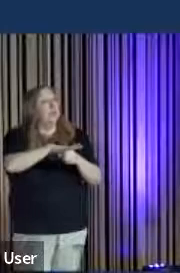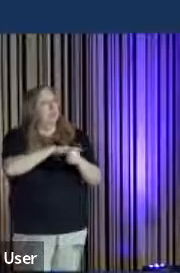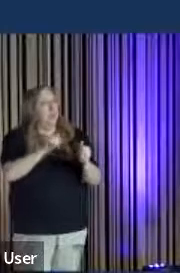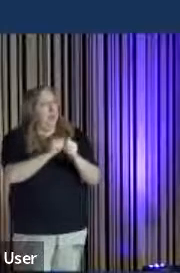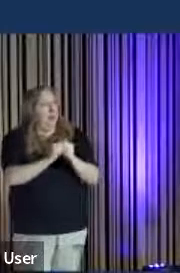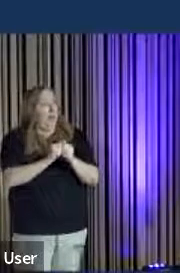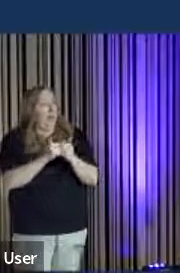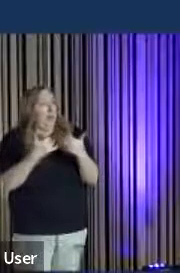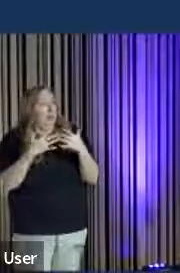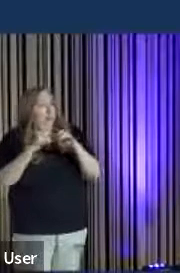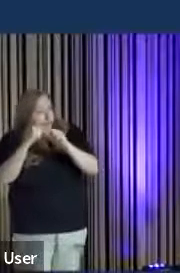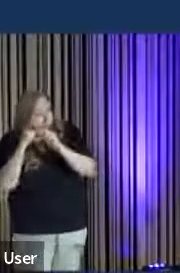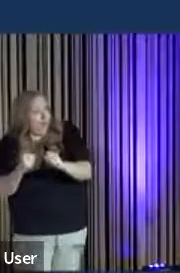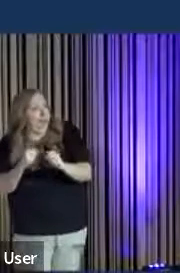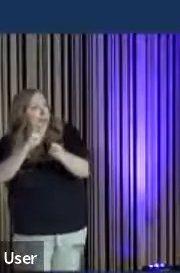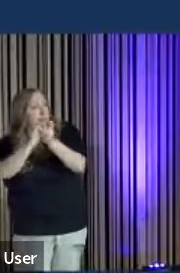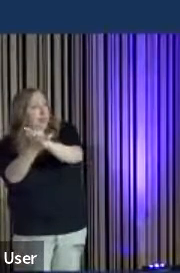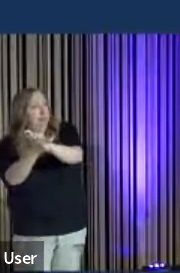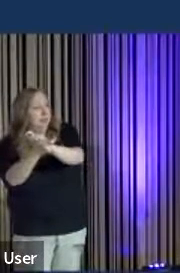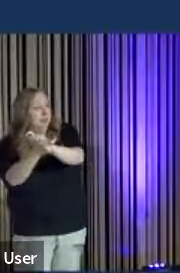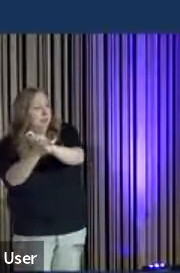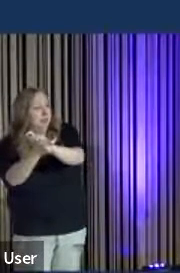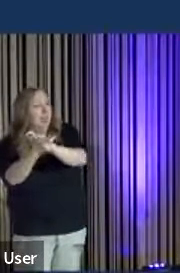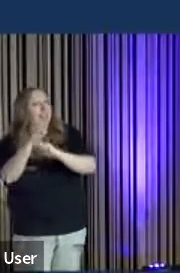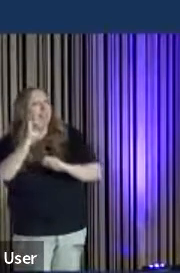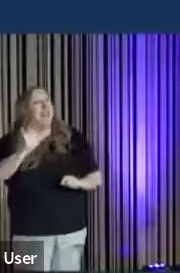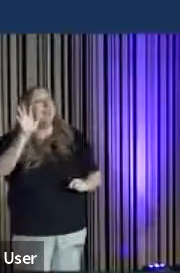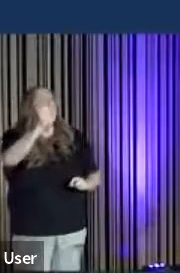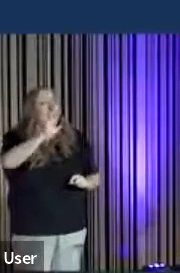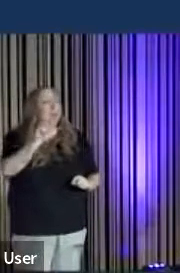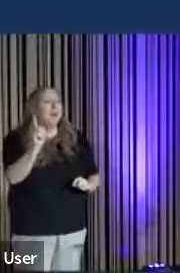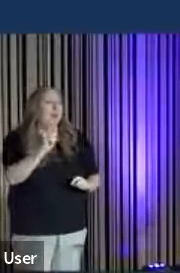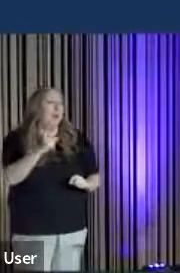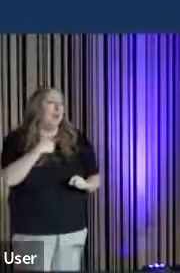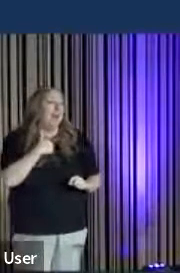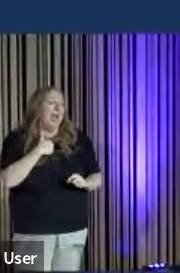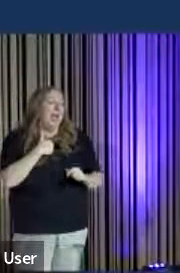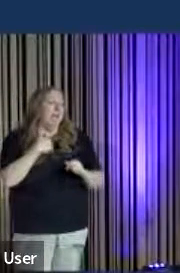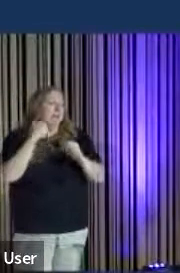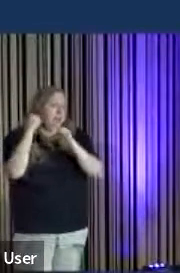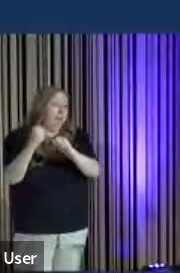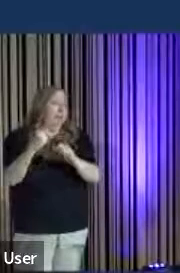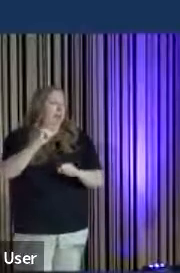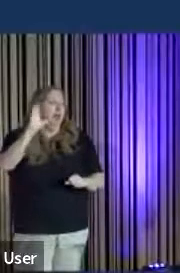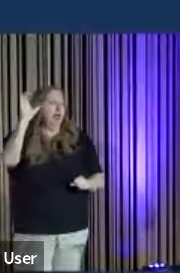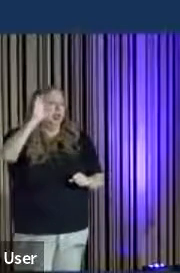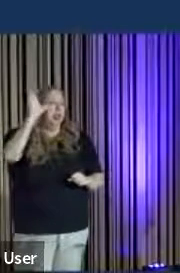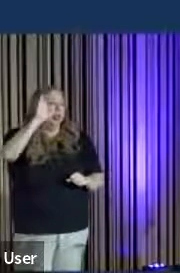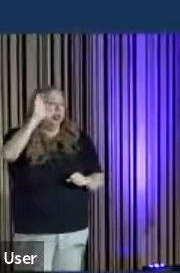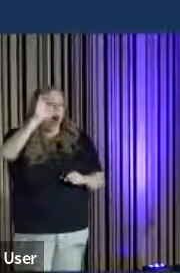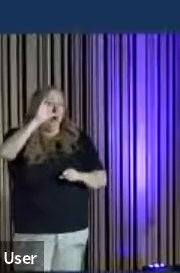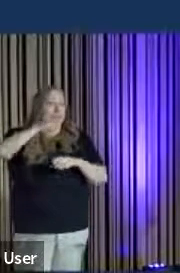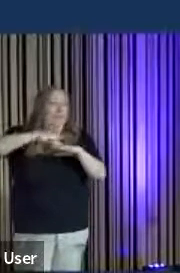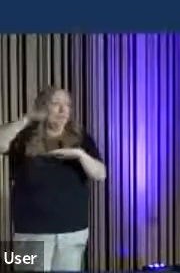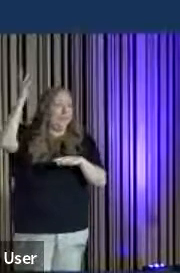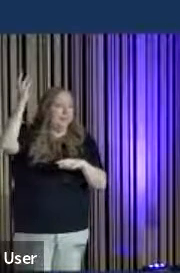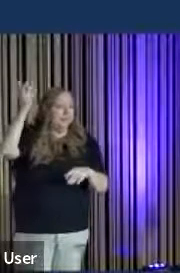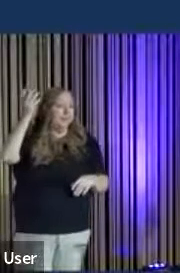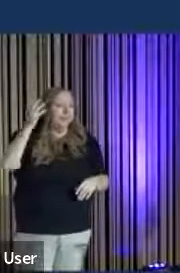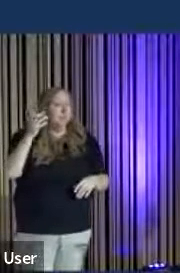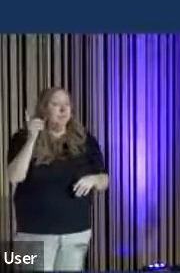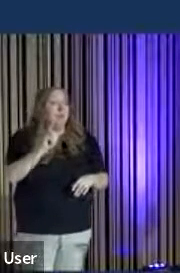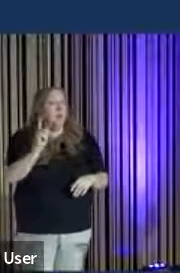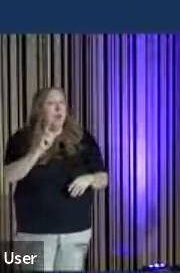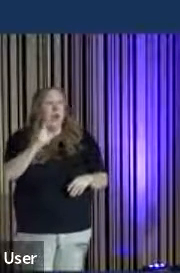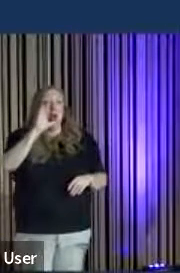of anomalies are areas where we have high levels of carbon export, so areas where carbon dioxide